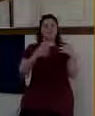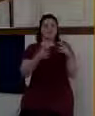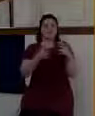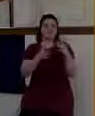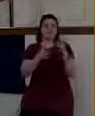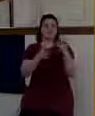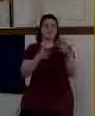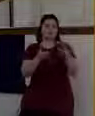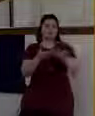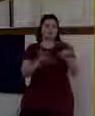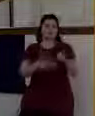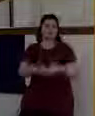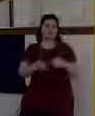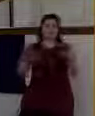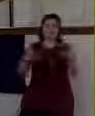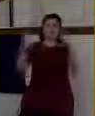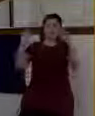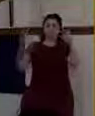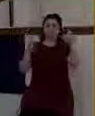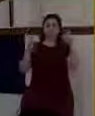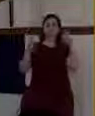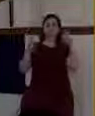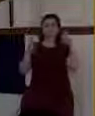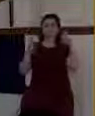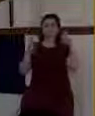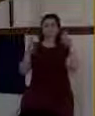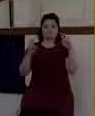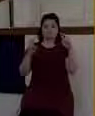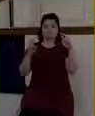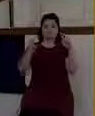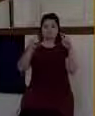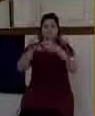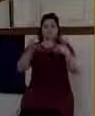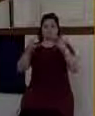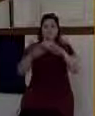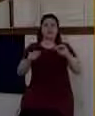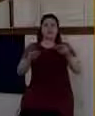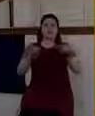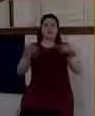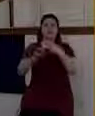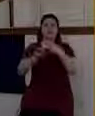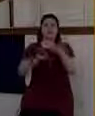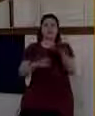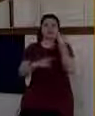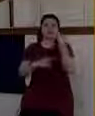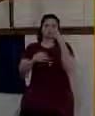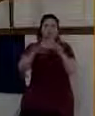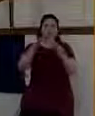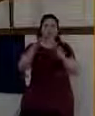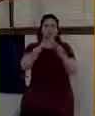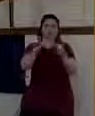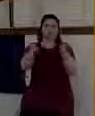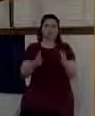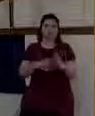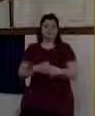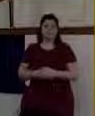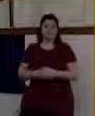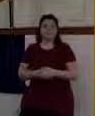title of the sermon is A Tale of Two Prophets. This is a story in the Bible that perhaps you've never heard preached